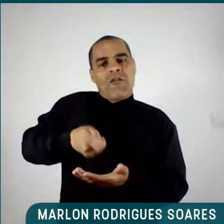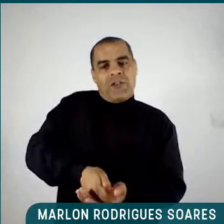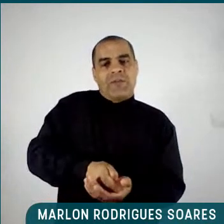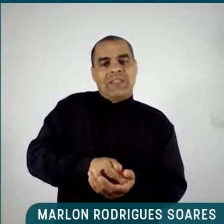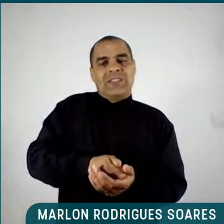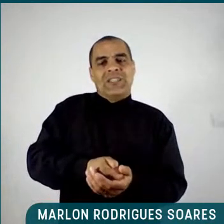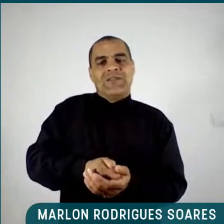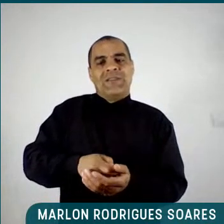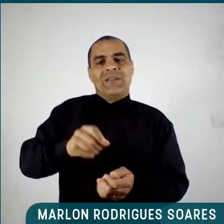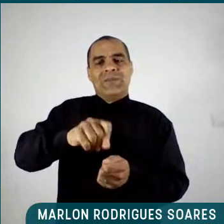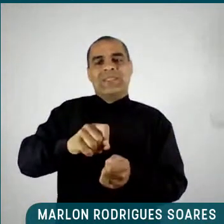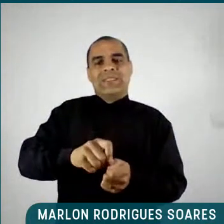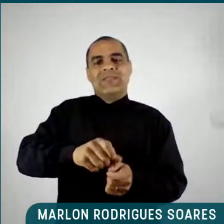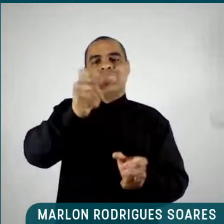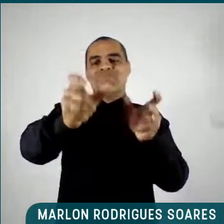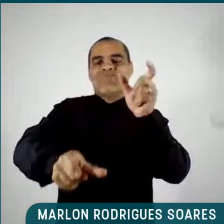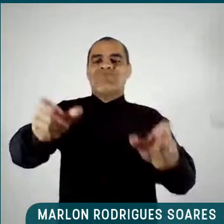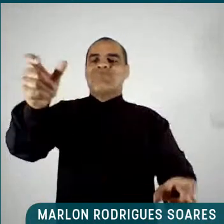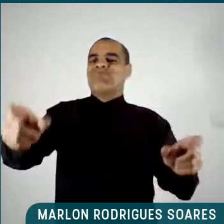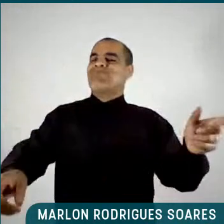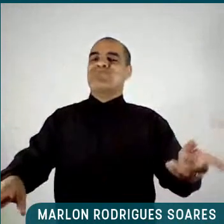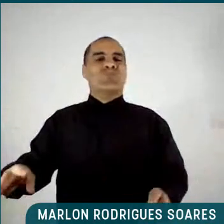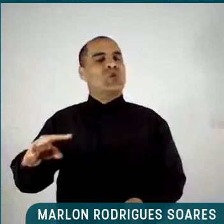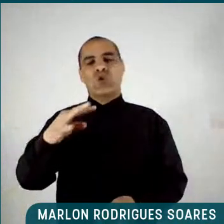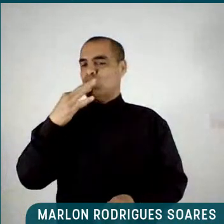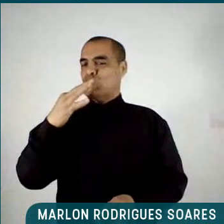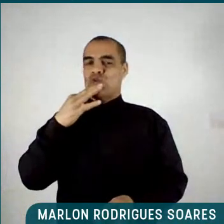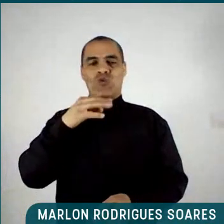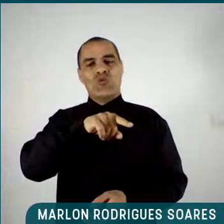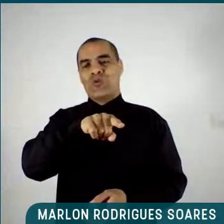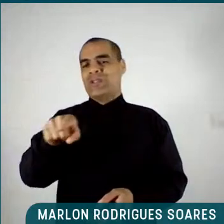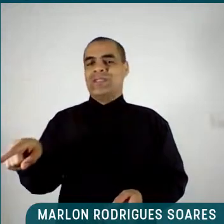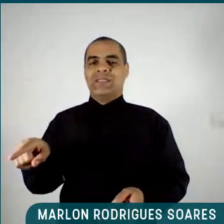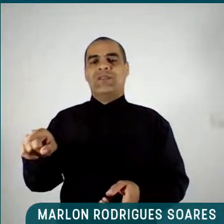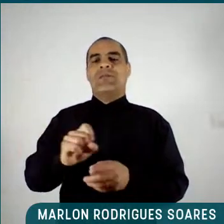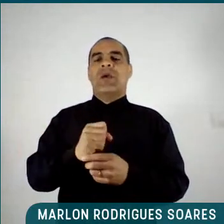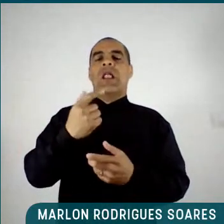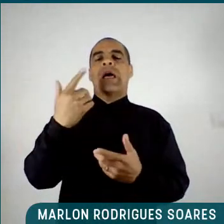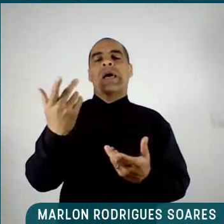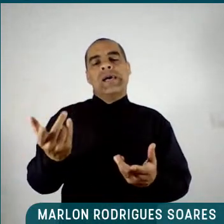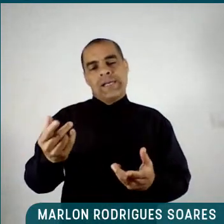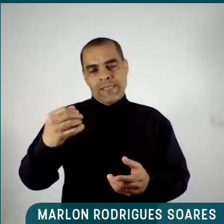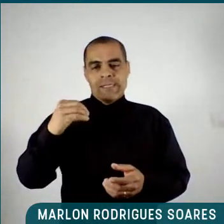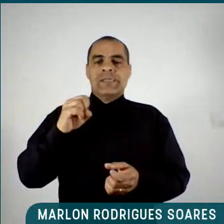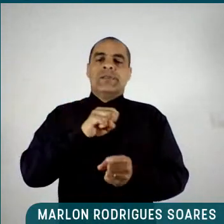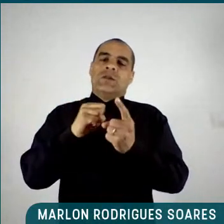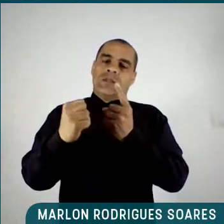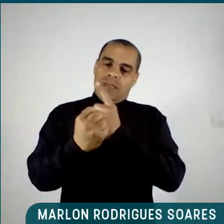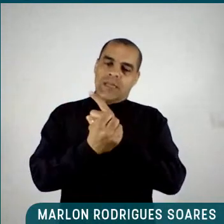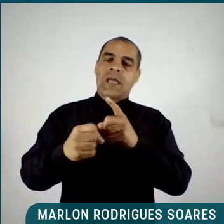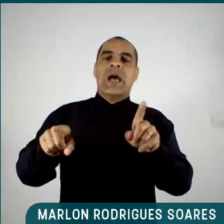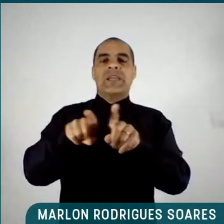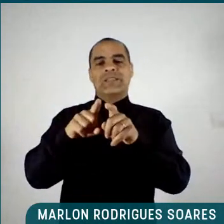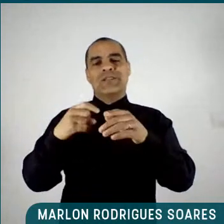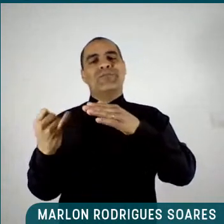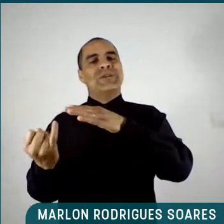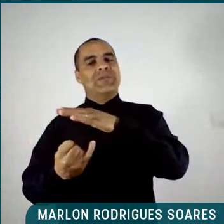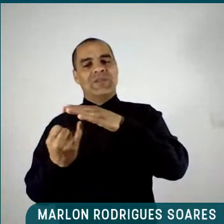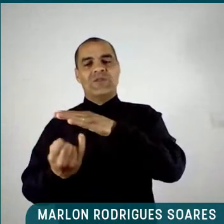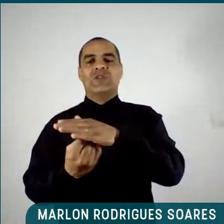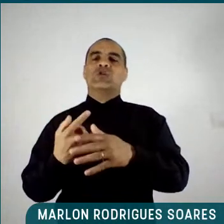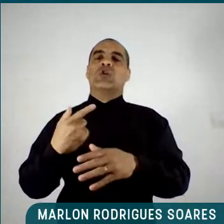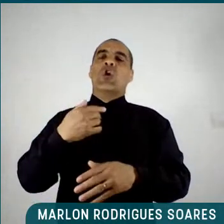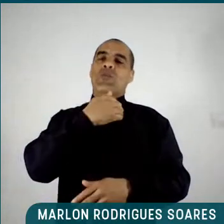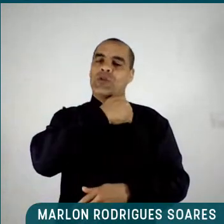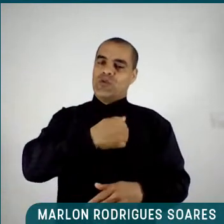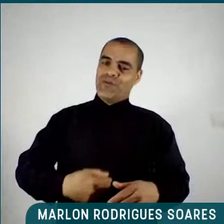affirmative public policy uh, within a society that doesn't recognize our